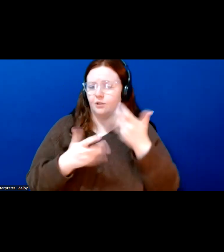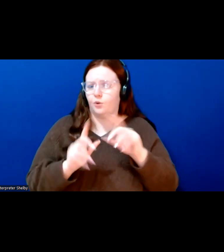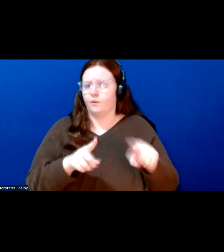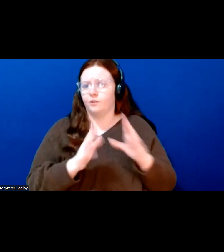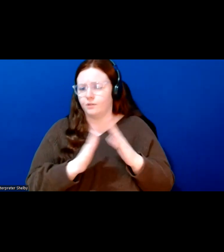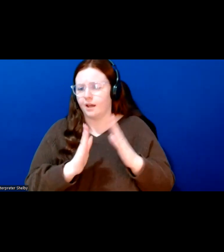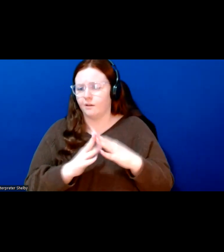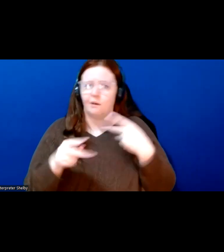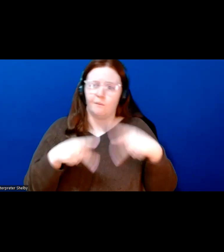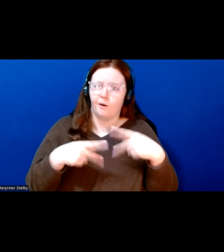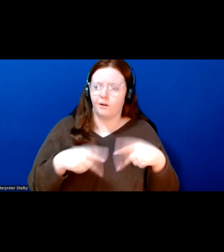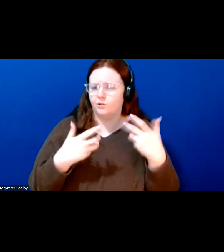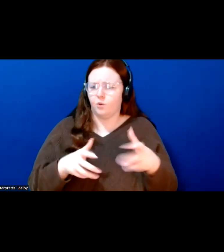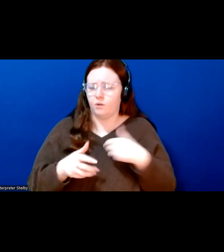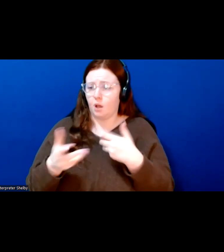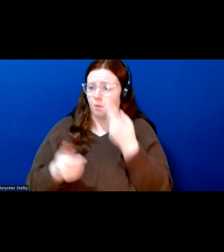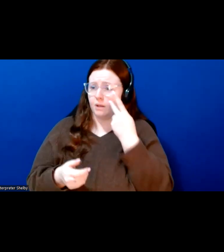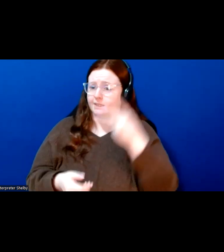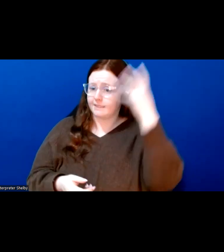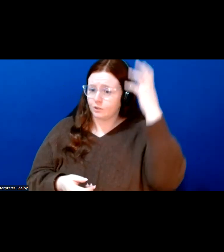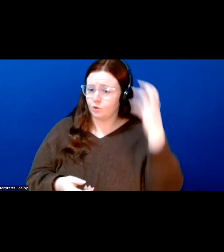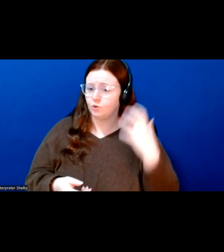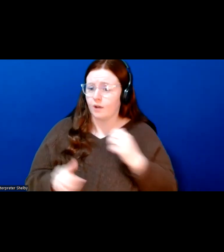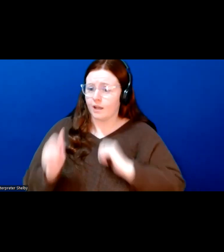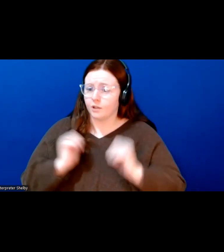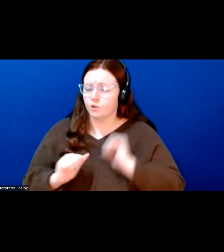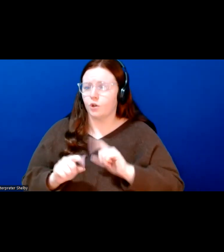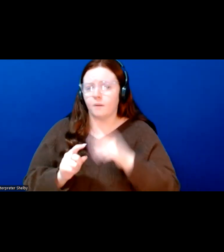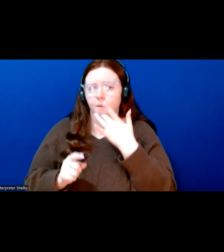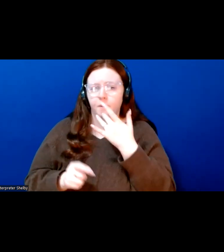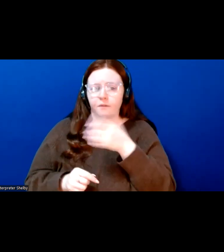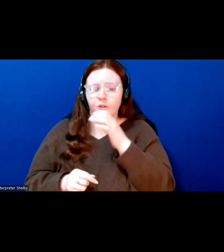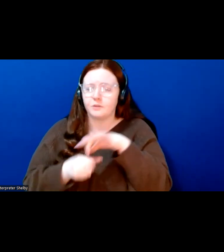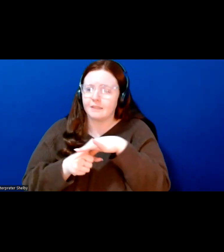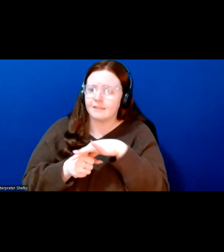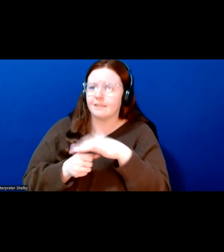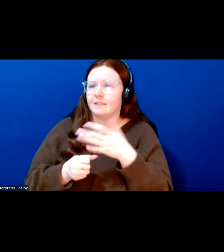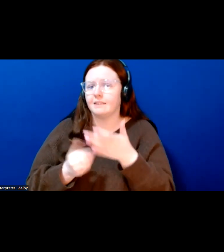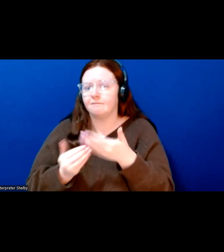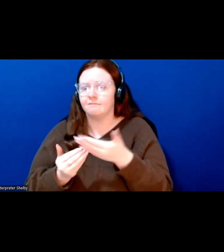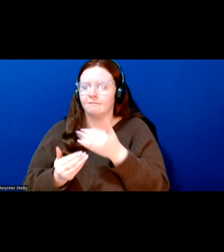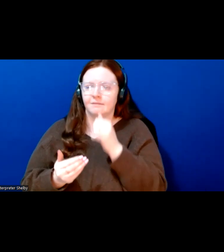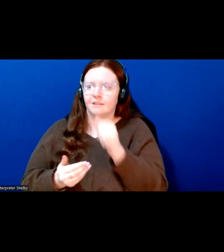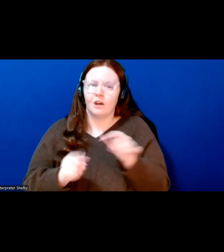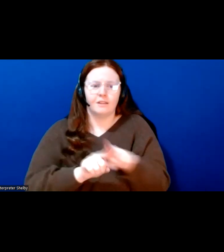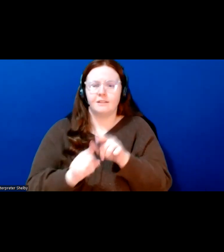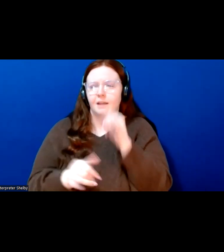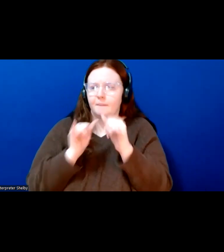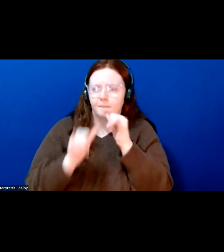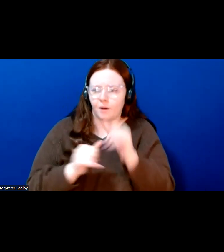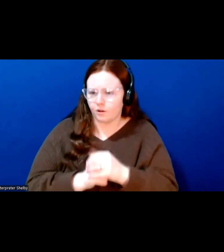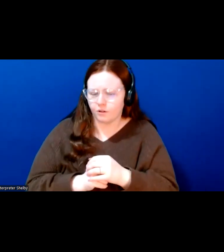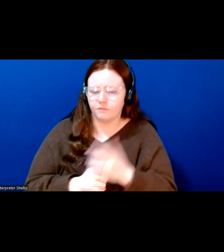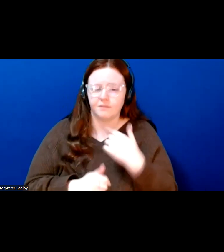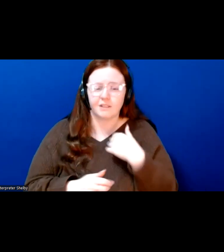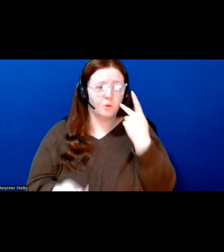They want to go to a drag show, but they want to do it while drinking tea, not a beer. We've seen the past few years that the queer community is so much larger, and having